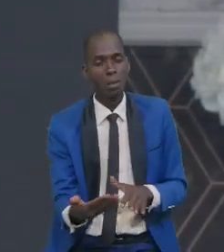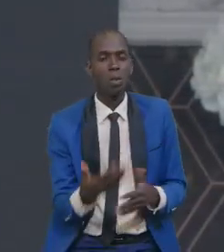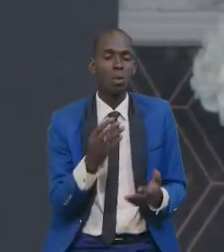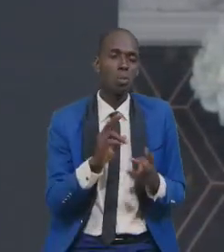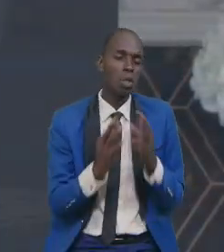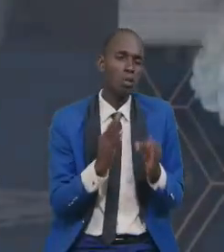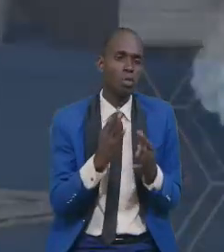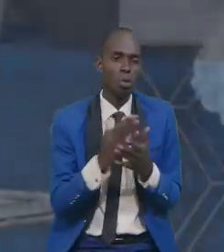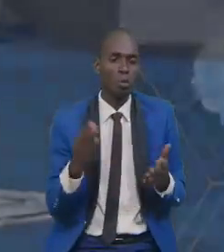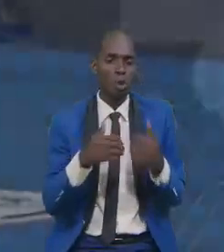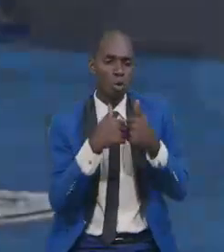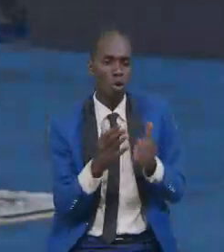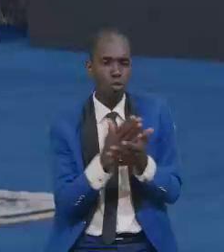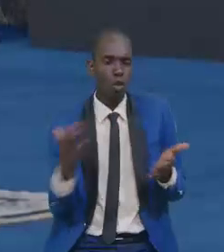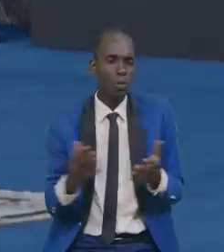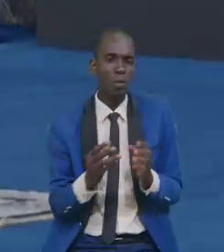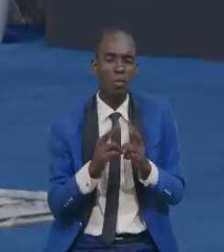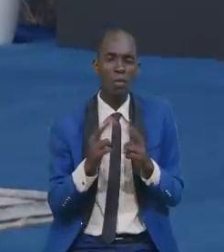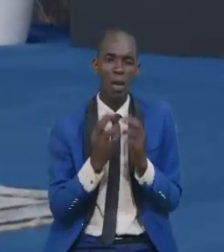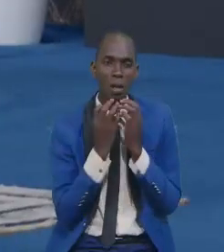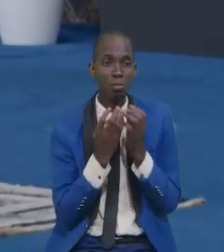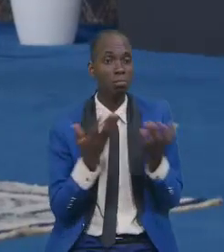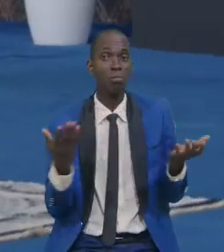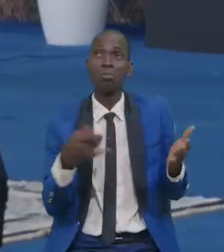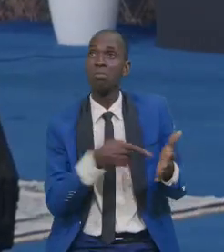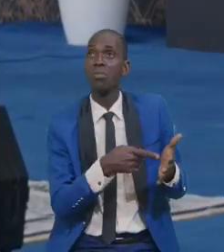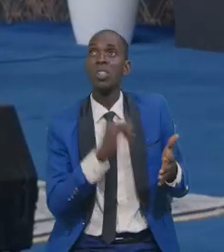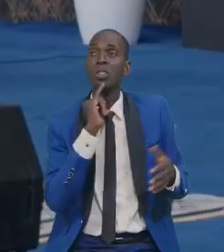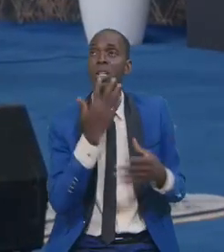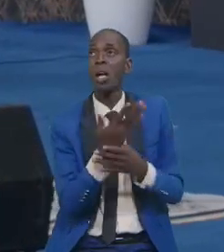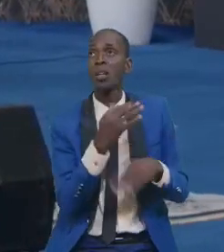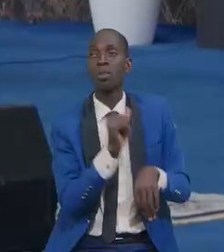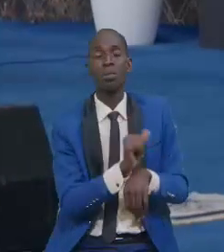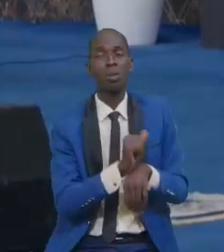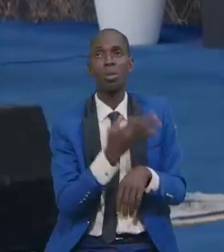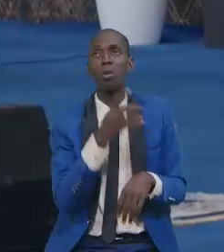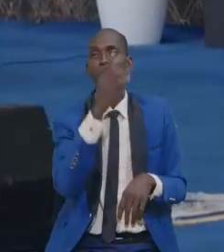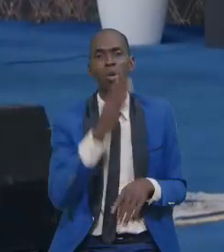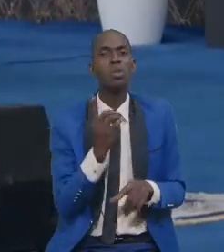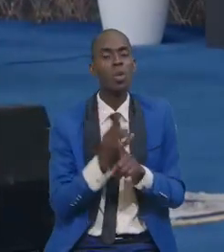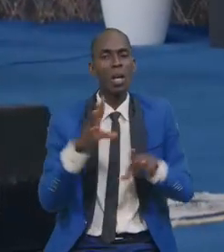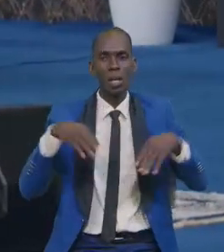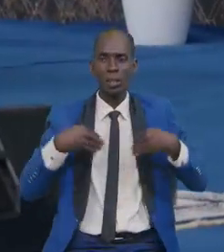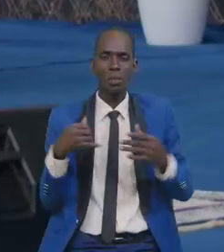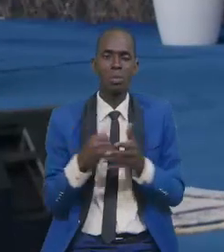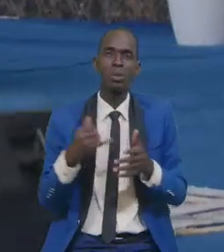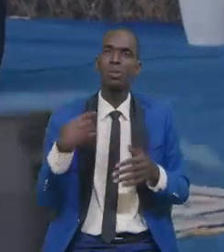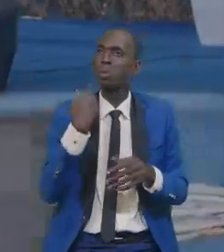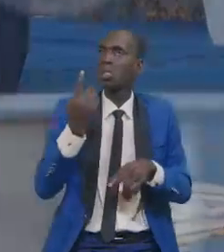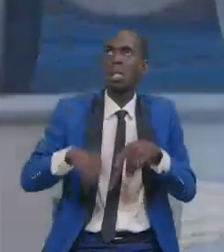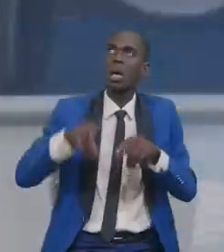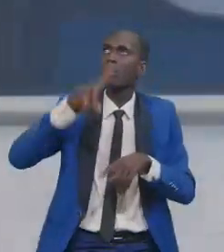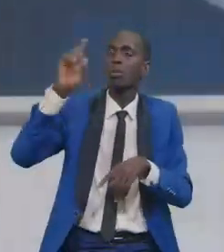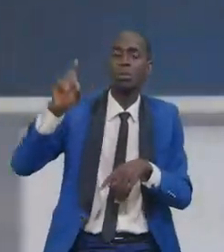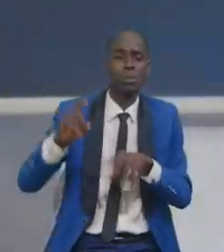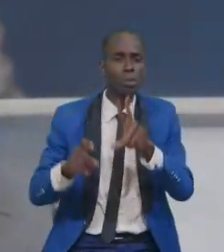they say that's the work of God. They say, just accept. Can we question God? That's what God has done. God